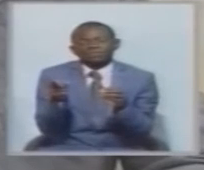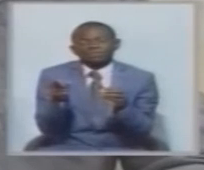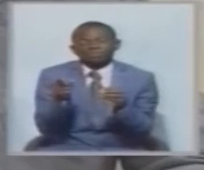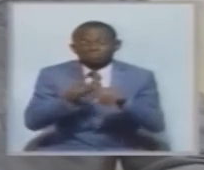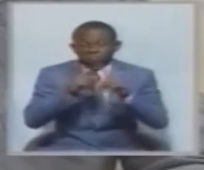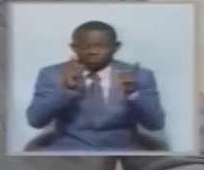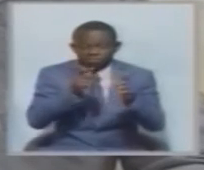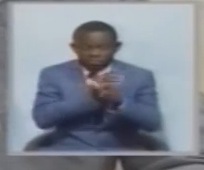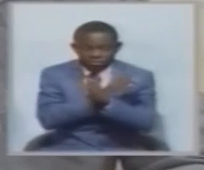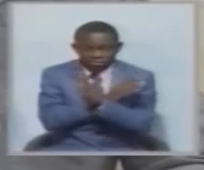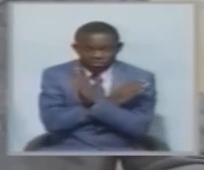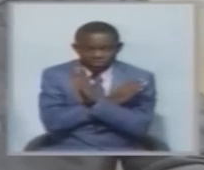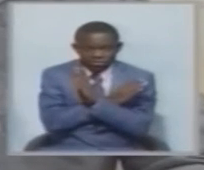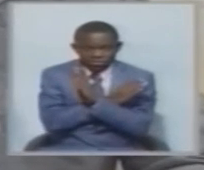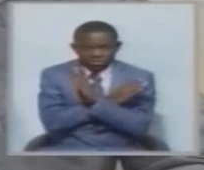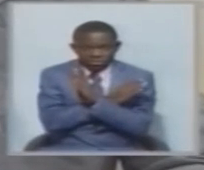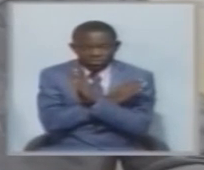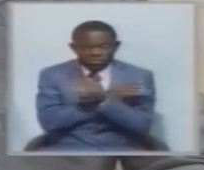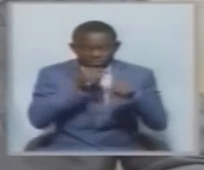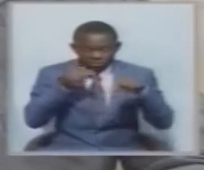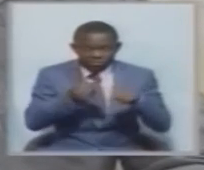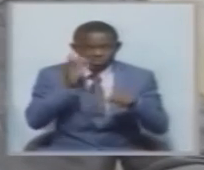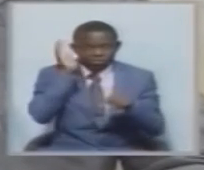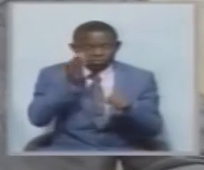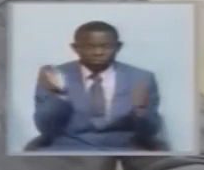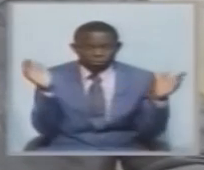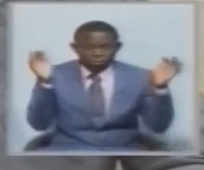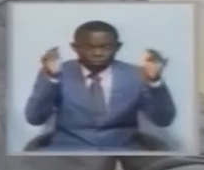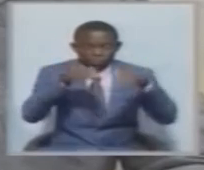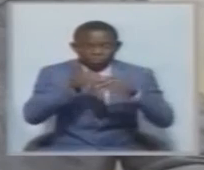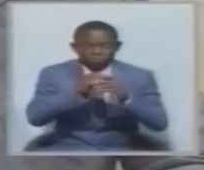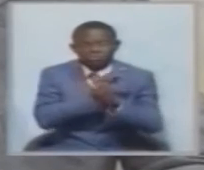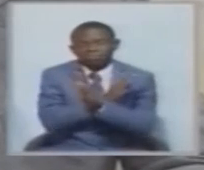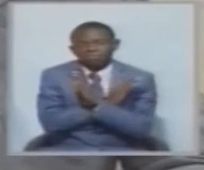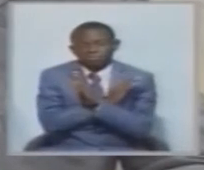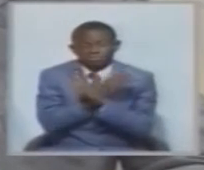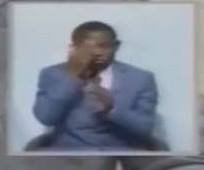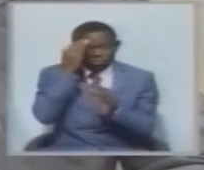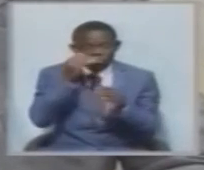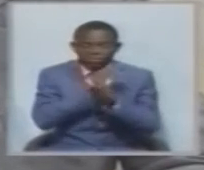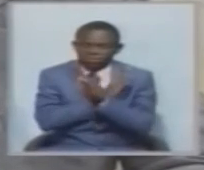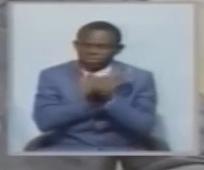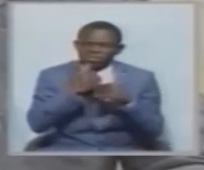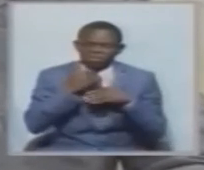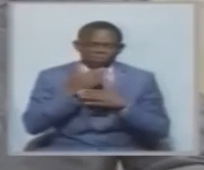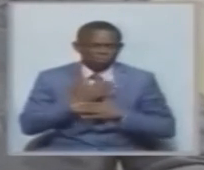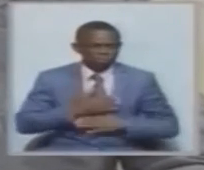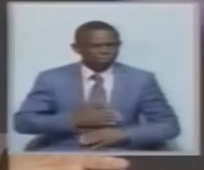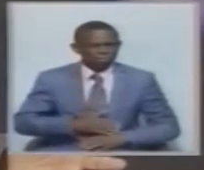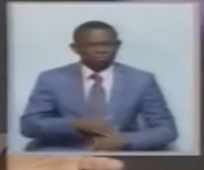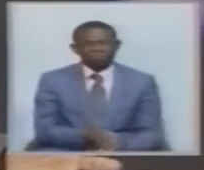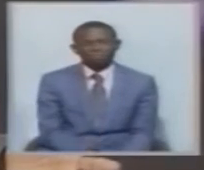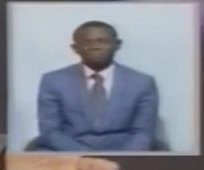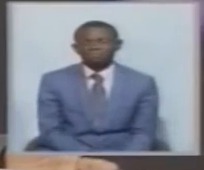a country where this particular event can be held and the atmosphere is conducive. So